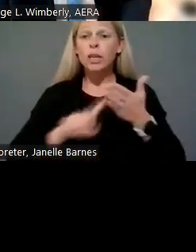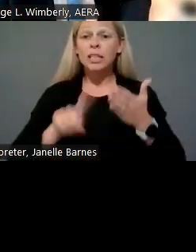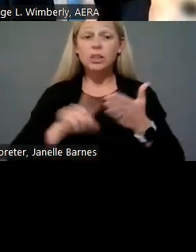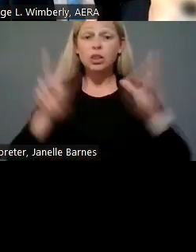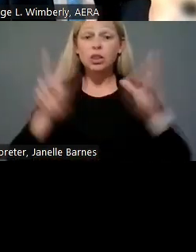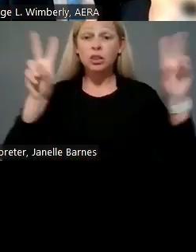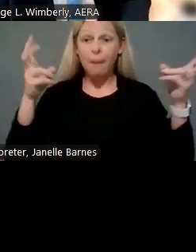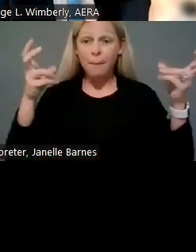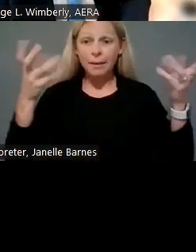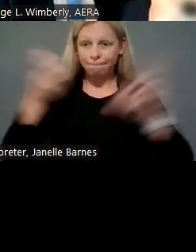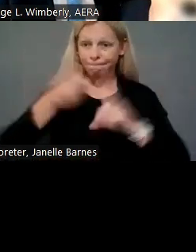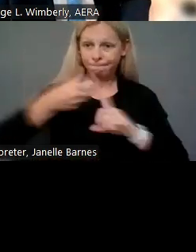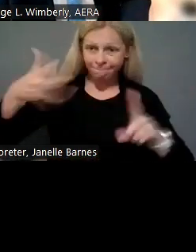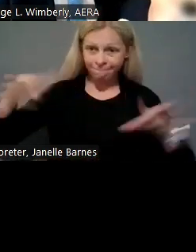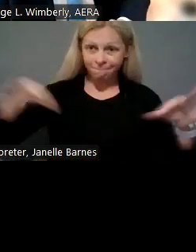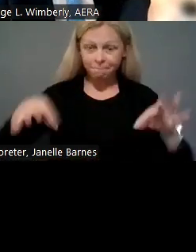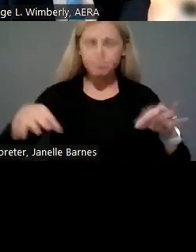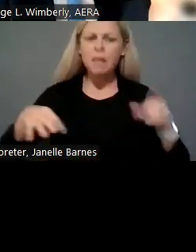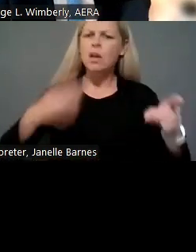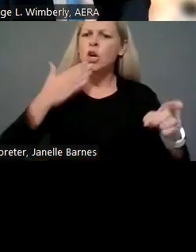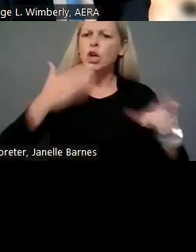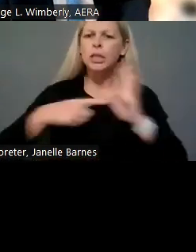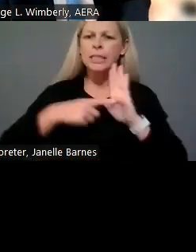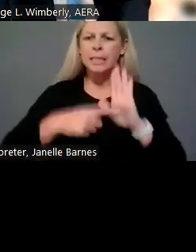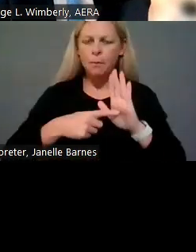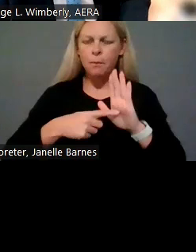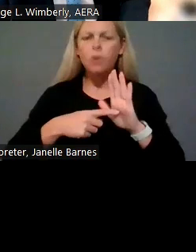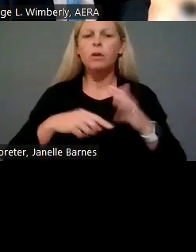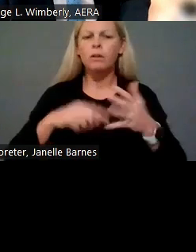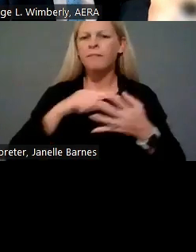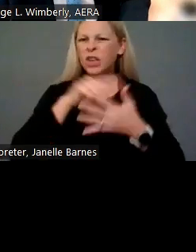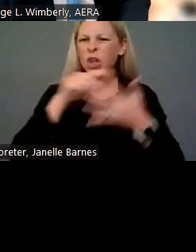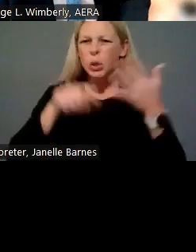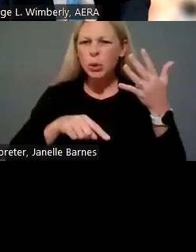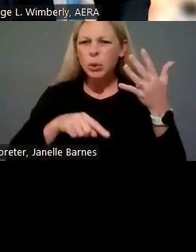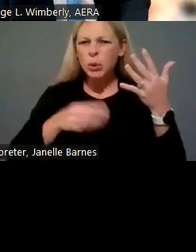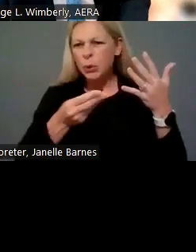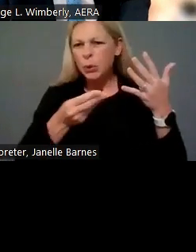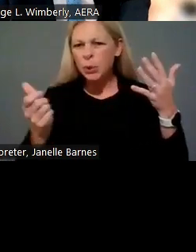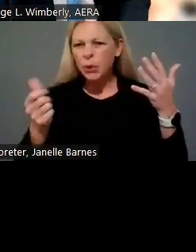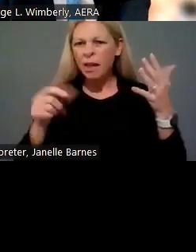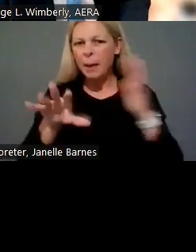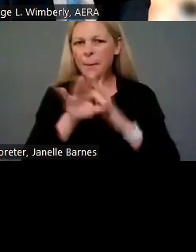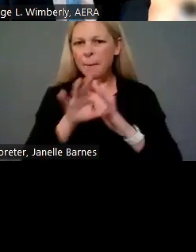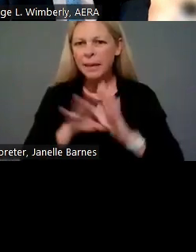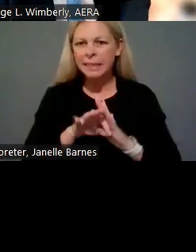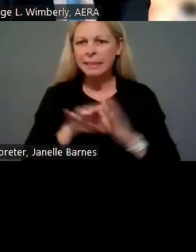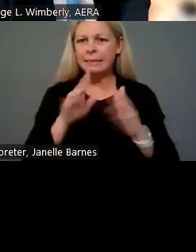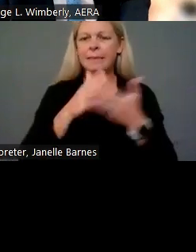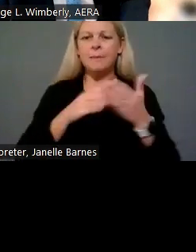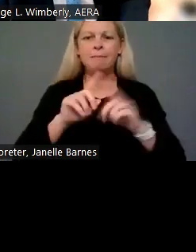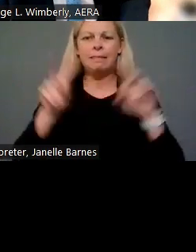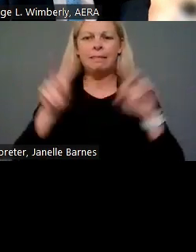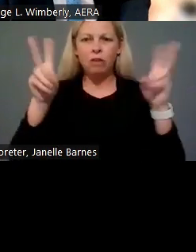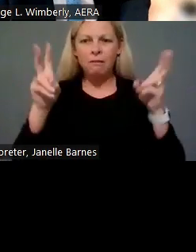So here is a good example, just a few of that I've kind of pulled out some of the topics that we will